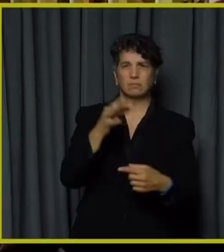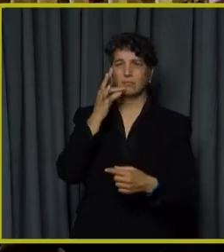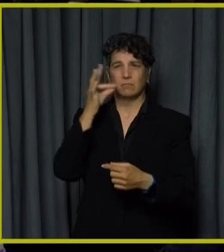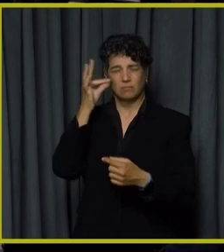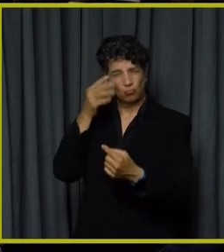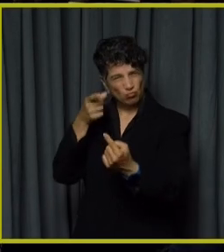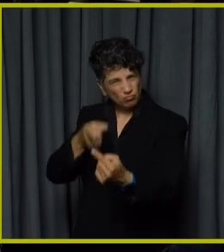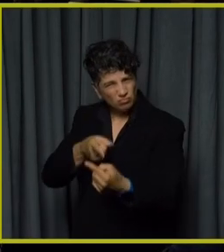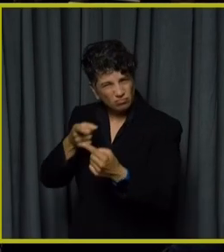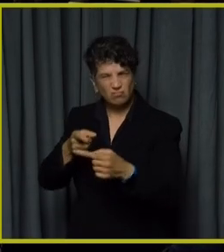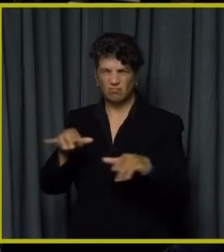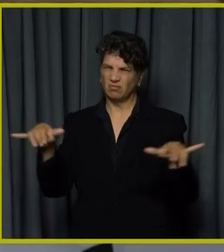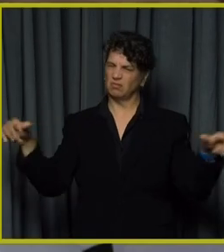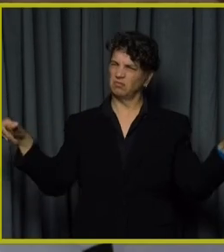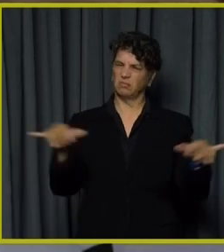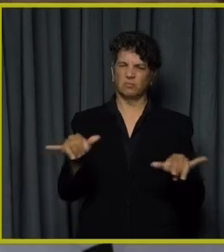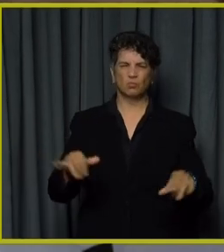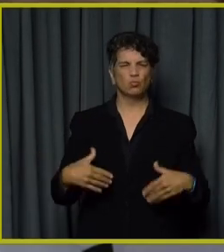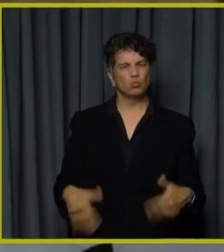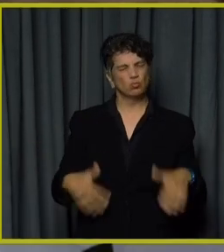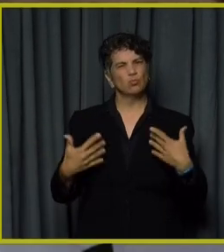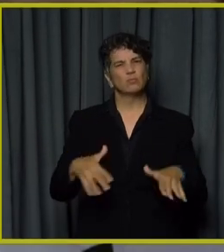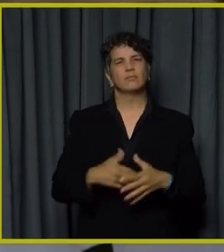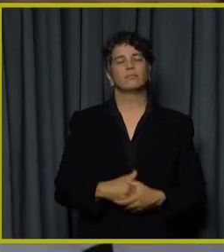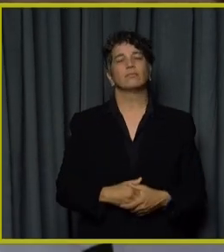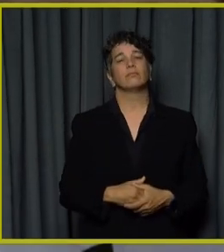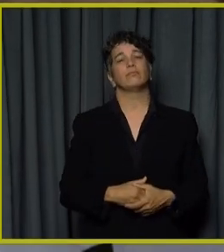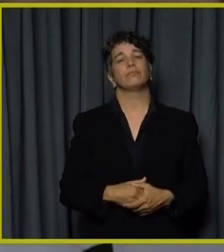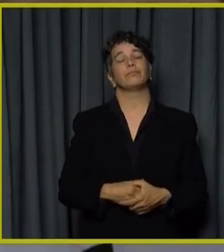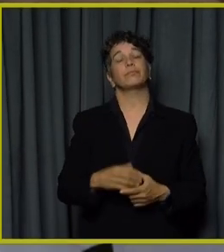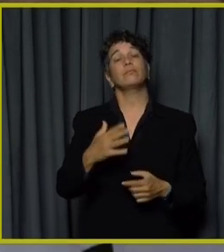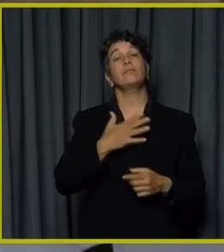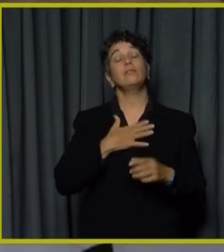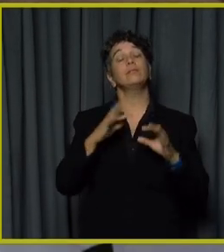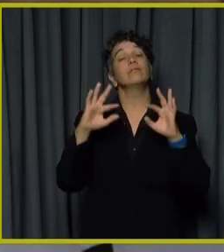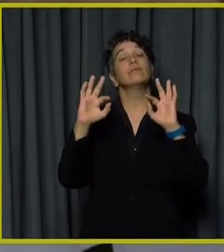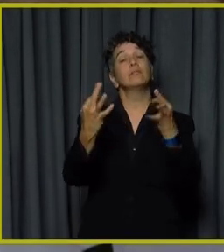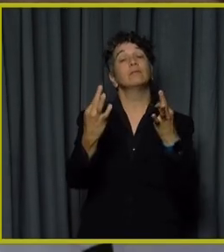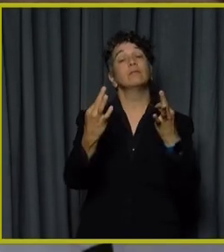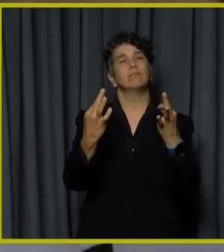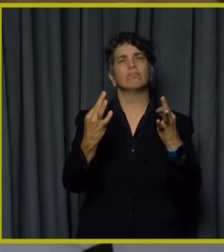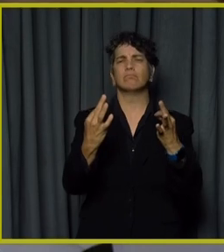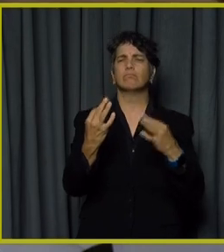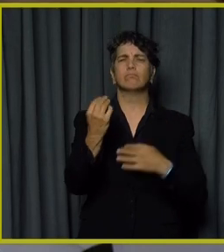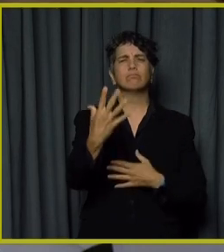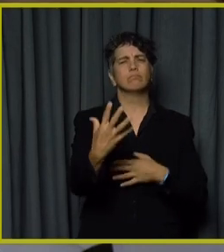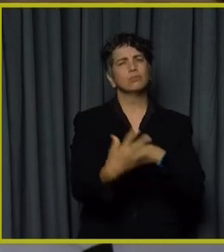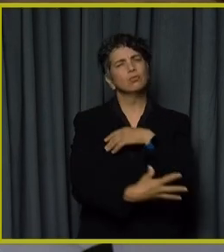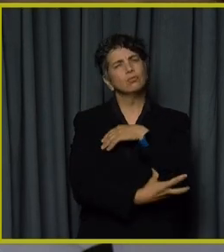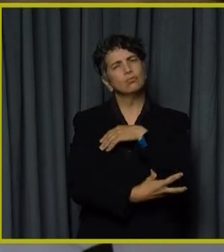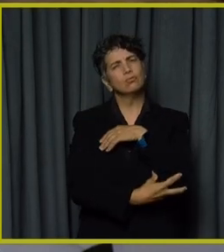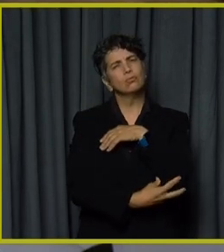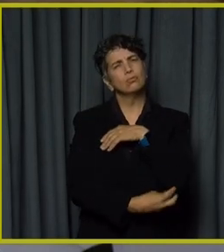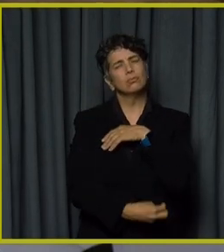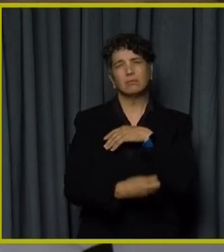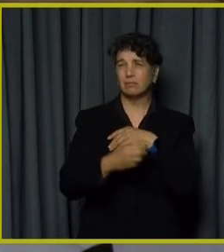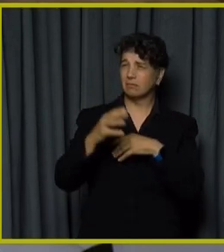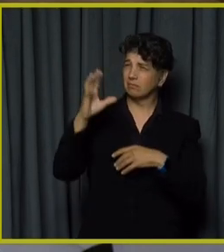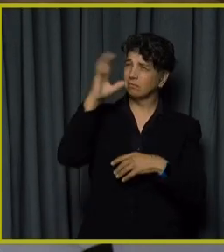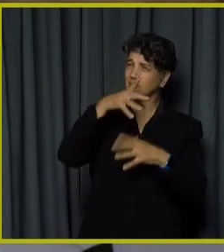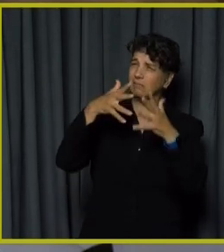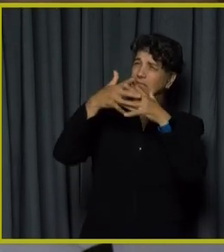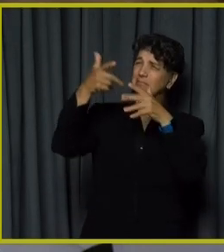Growing up, my family, the poorest in this wealthy country, the poverty and low income